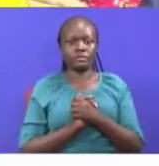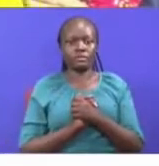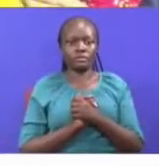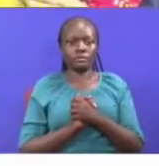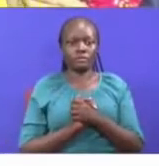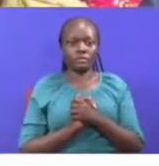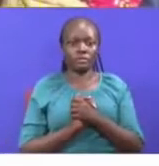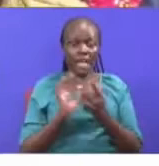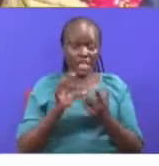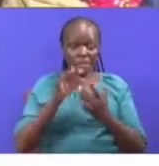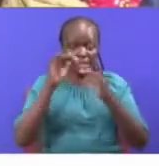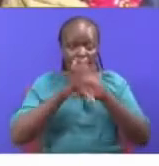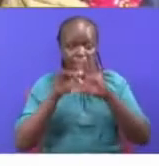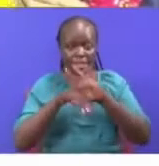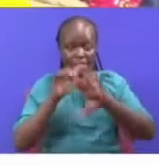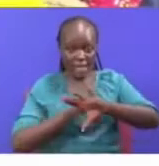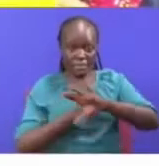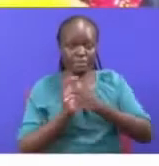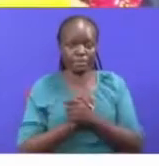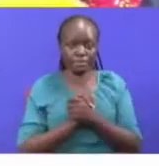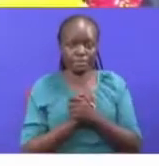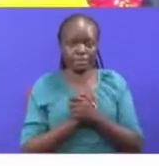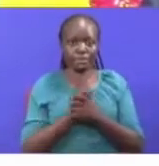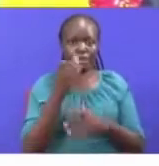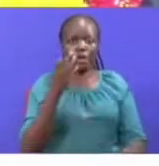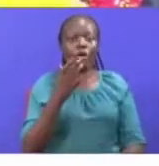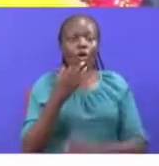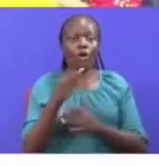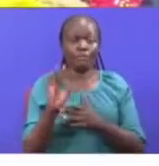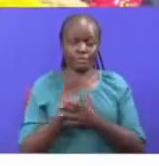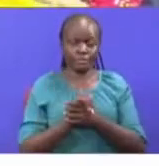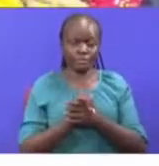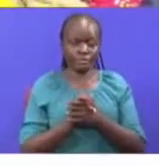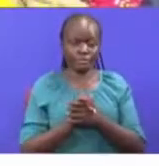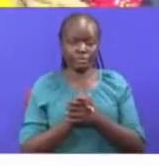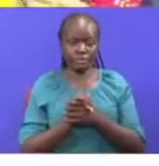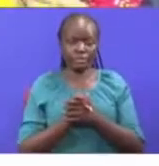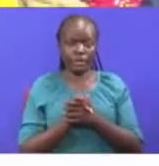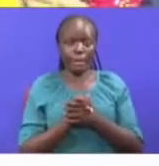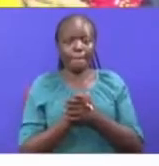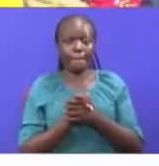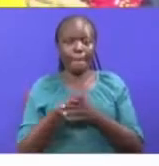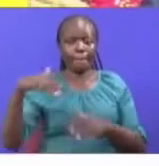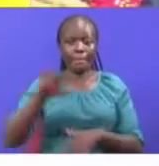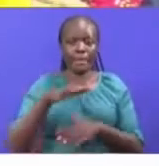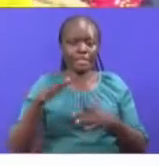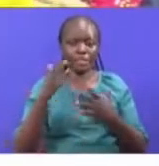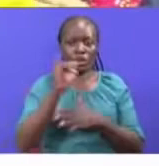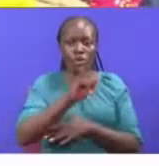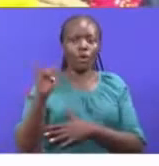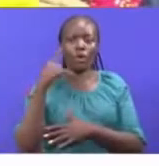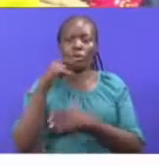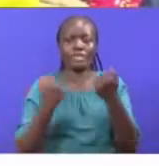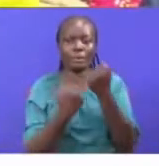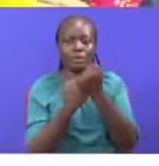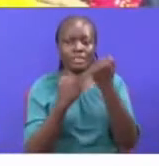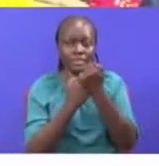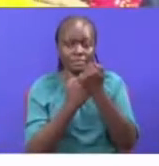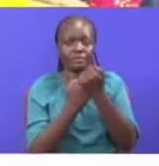especially in the face of the onslaught by those who are sponsoring